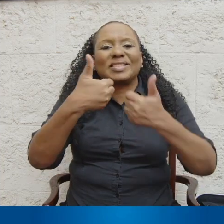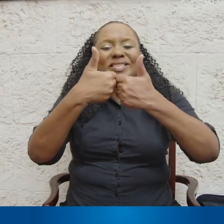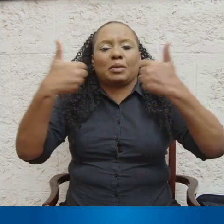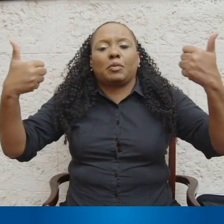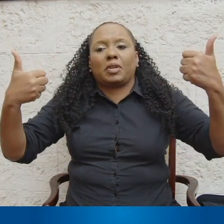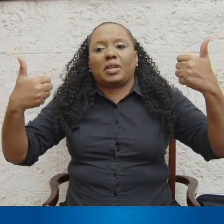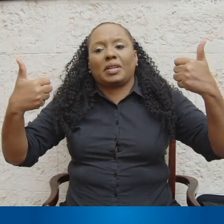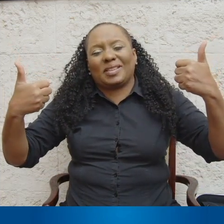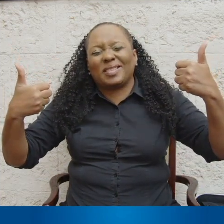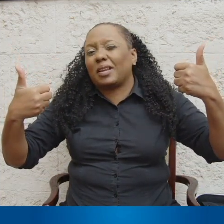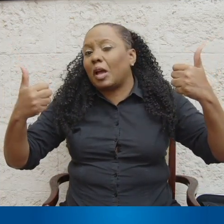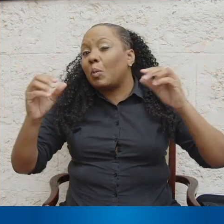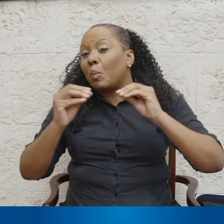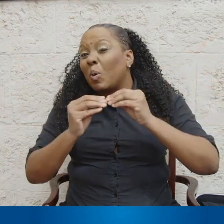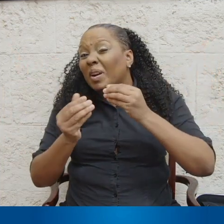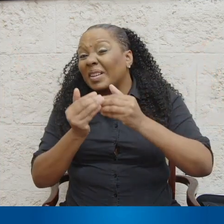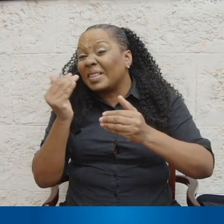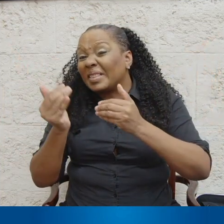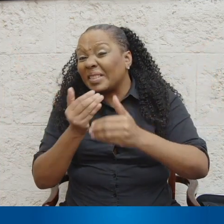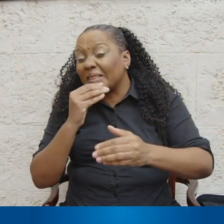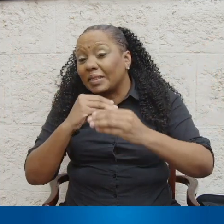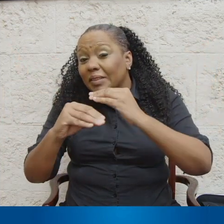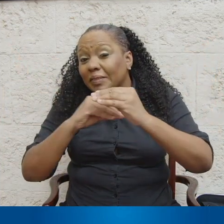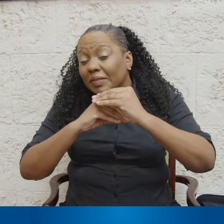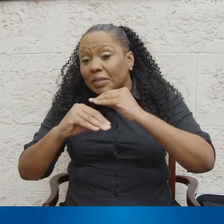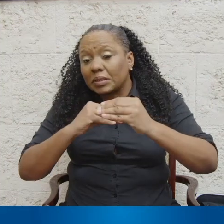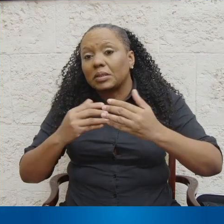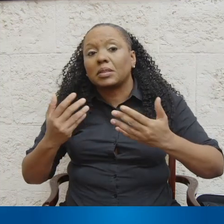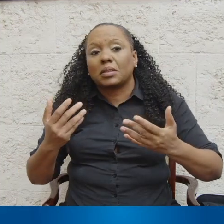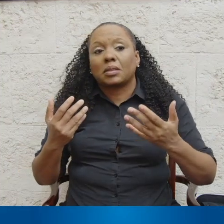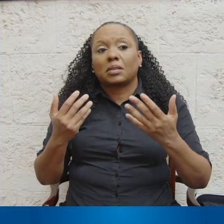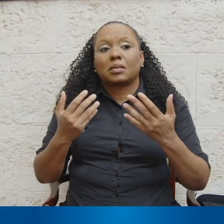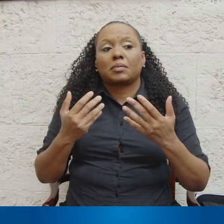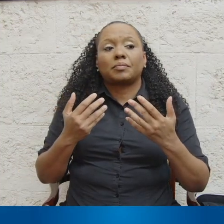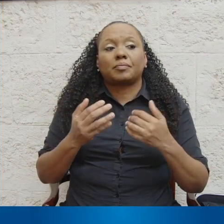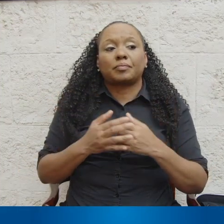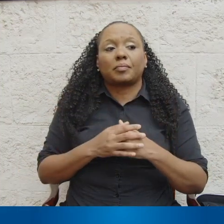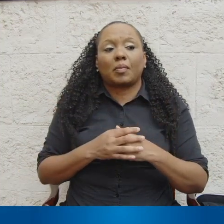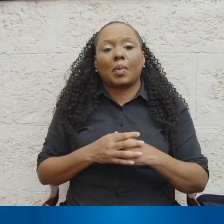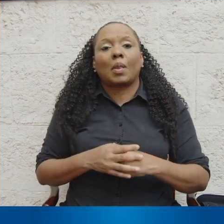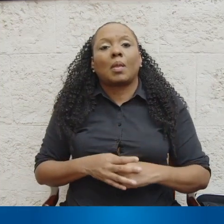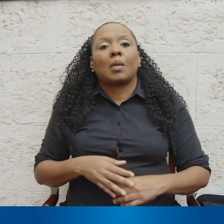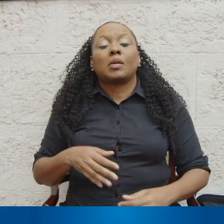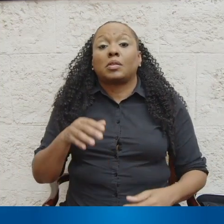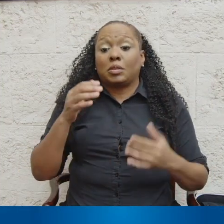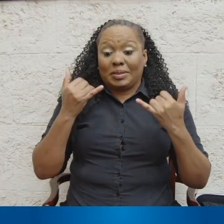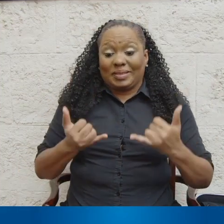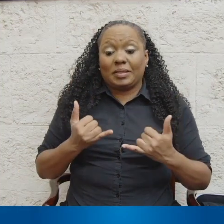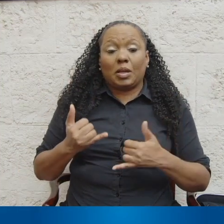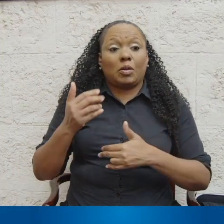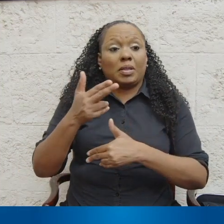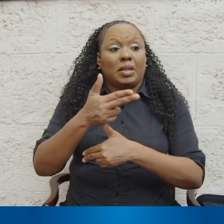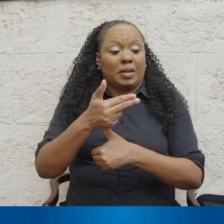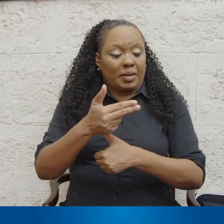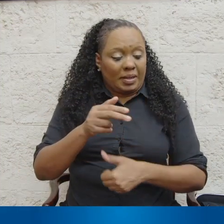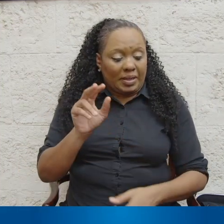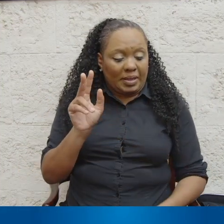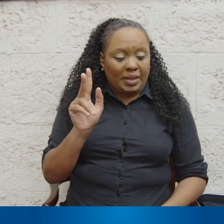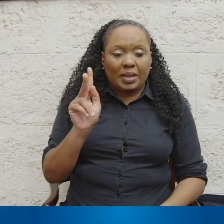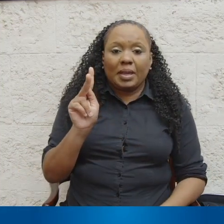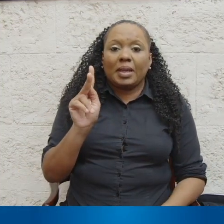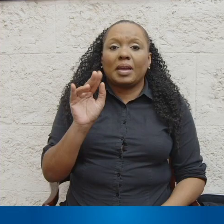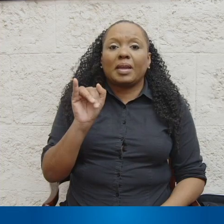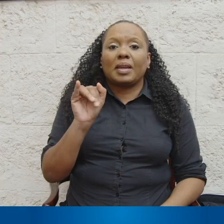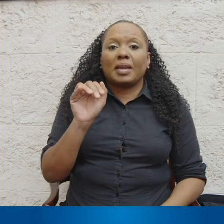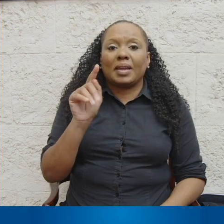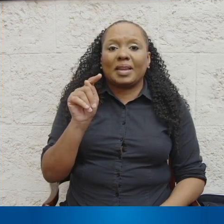back on, and the person is good to go while they sort out the rest of the stuff. So this attempts to keep the rafters in place so that if you do get strippage